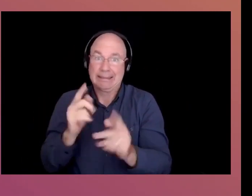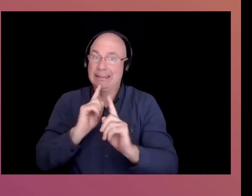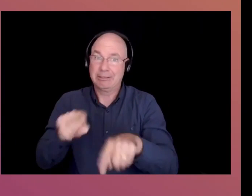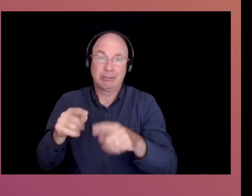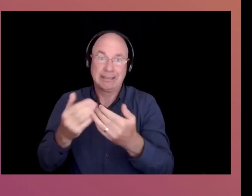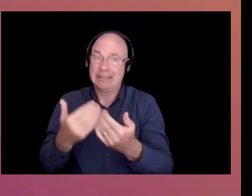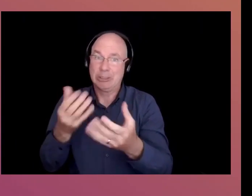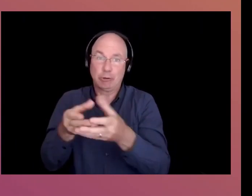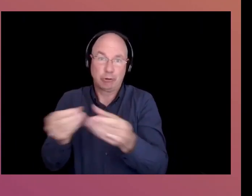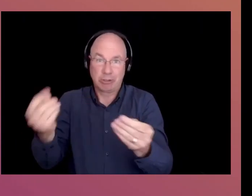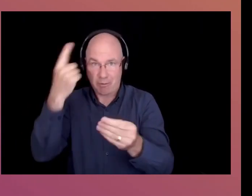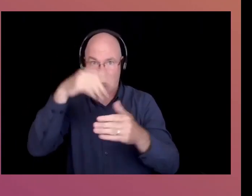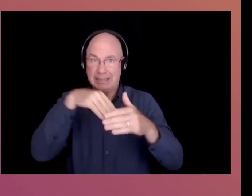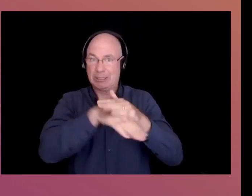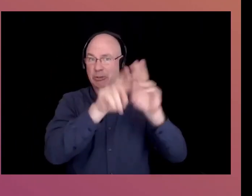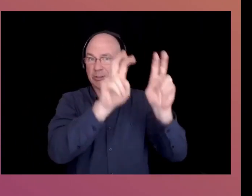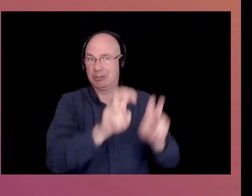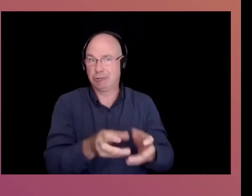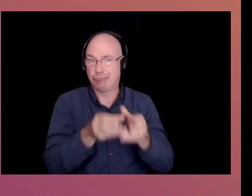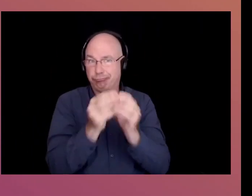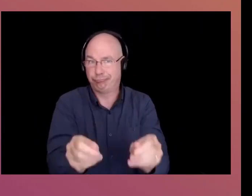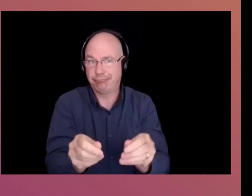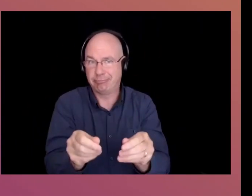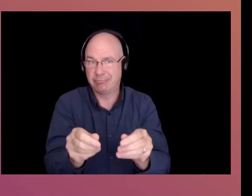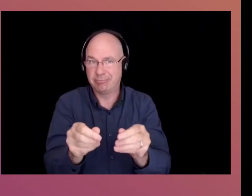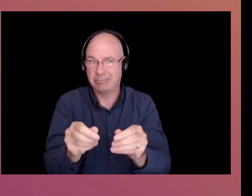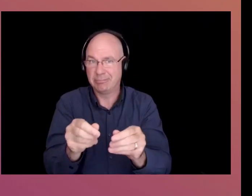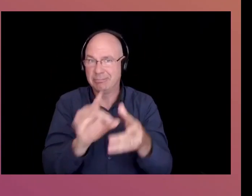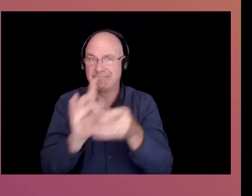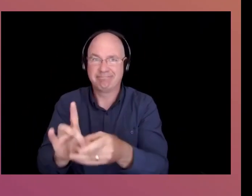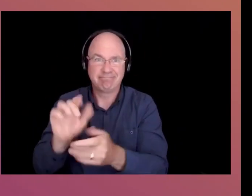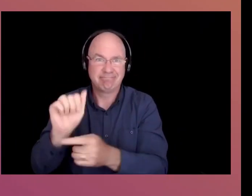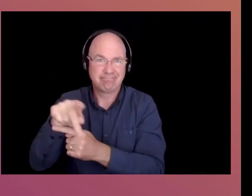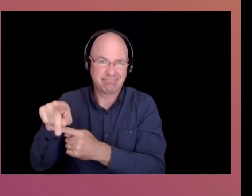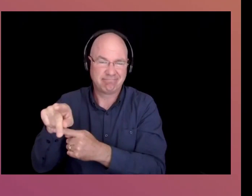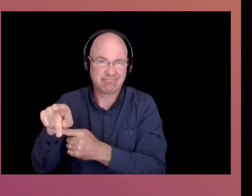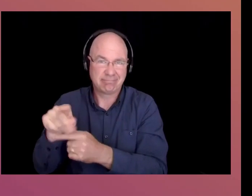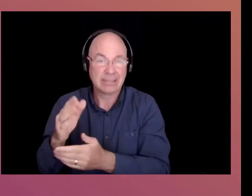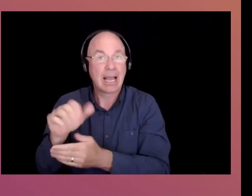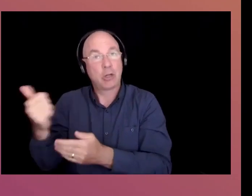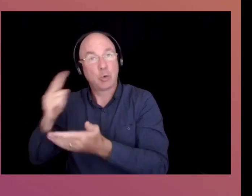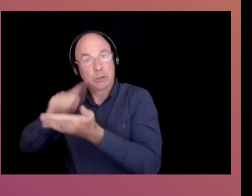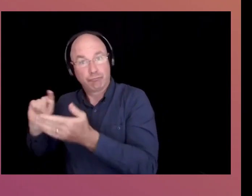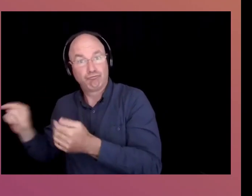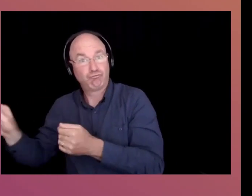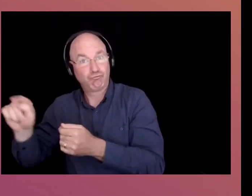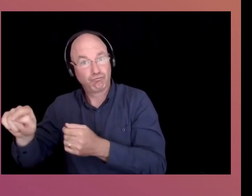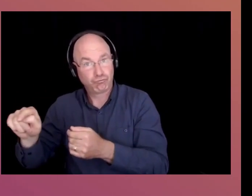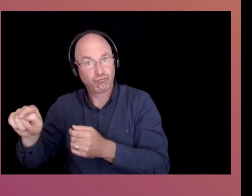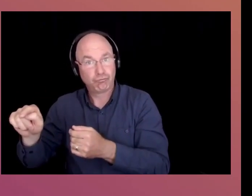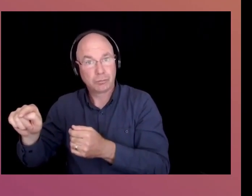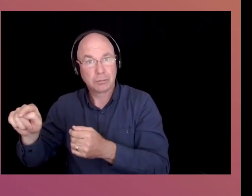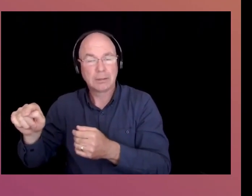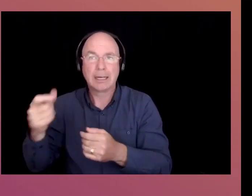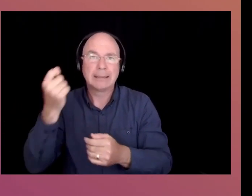fix accessibility issues in apps. Several research works have been done for understanding the semantics